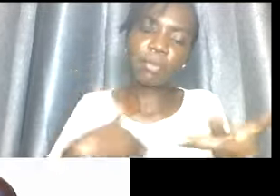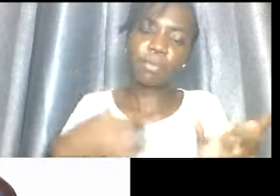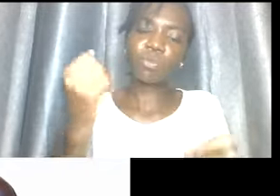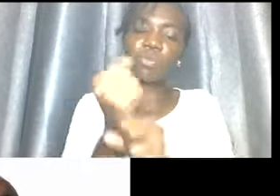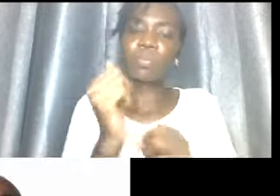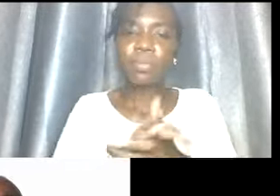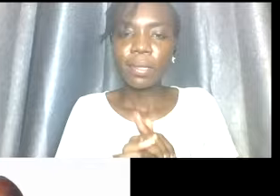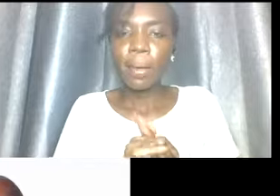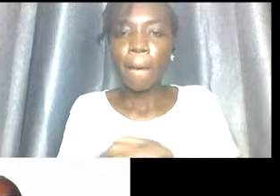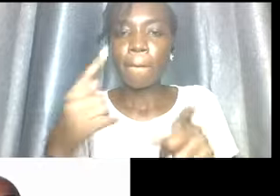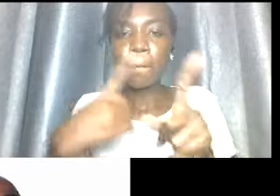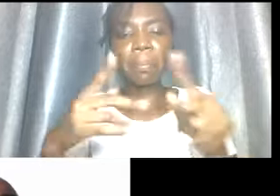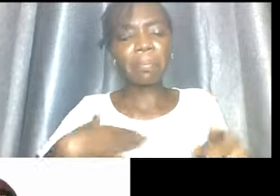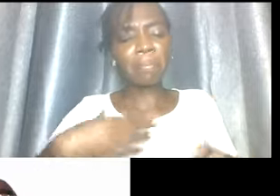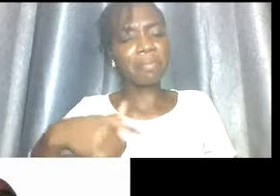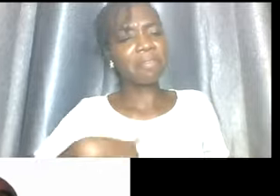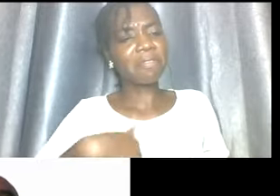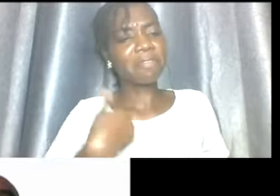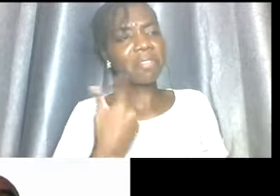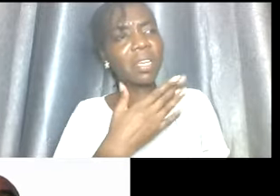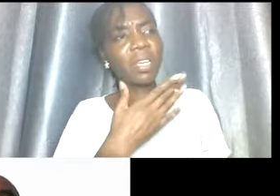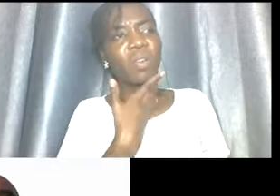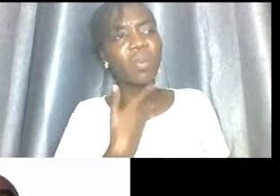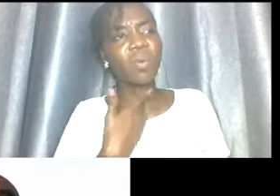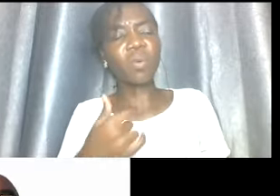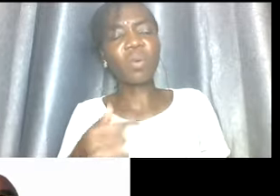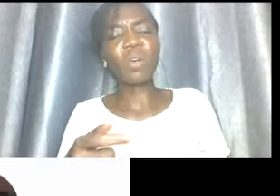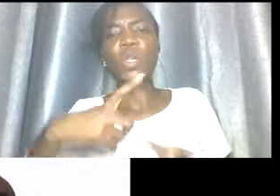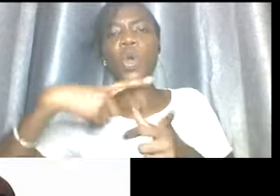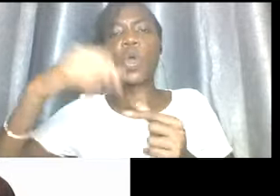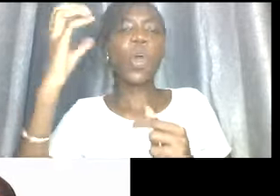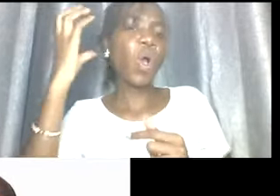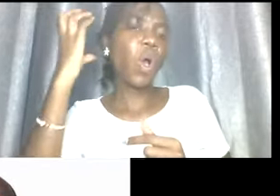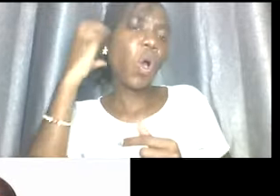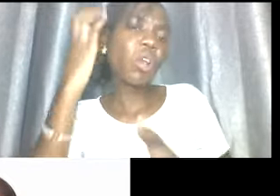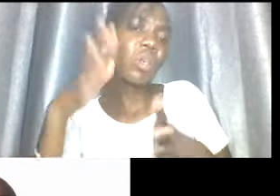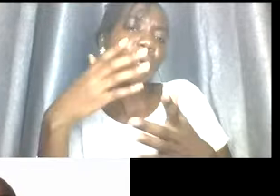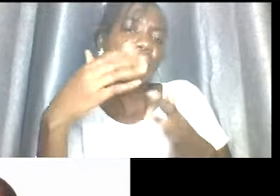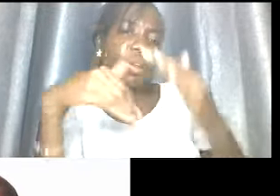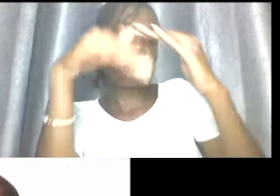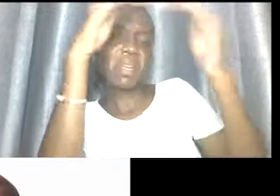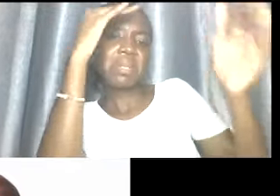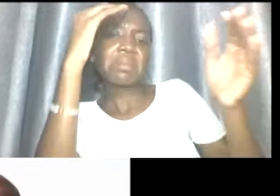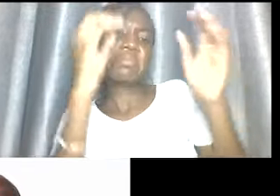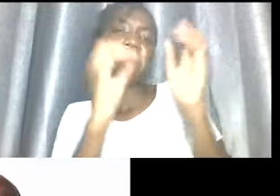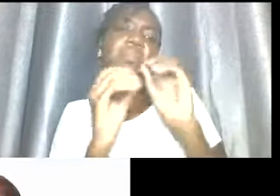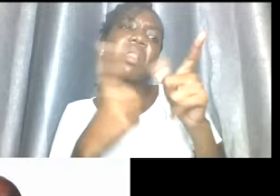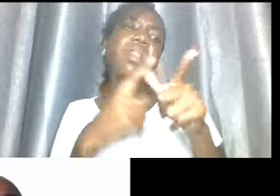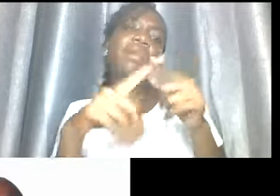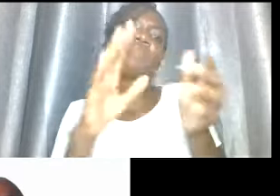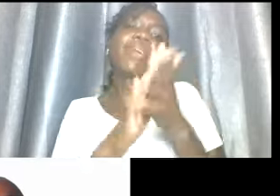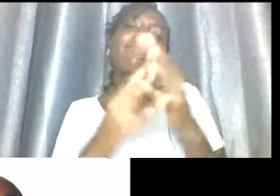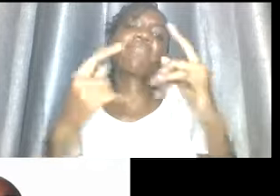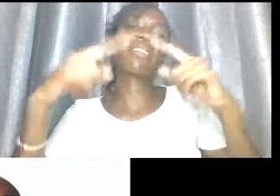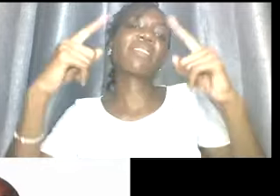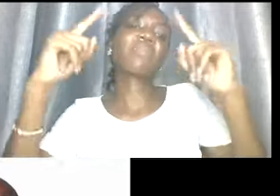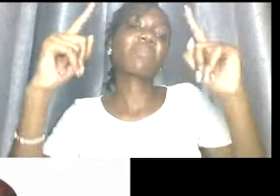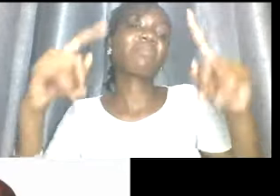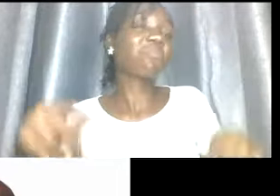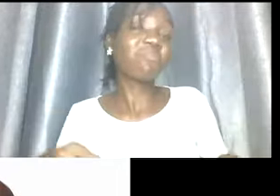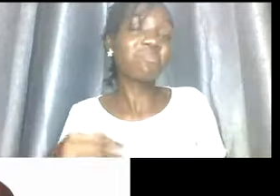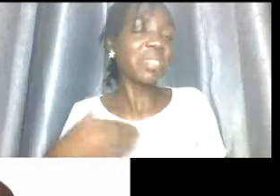not feel that I needed to go to college or have a university degree to be successful, because that just was my